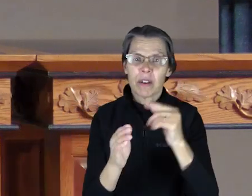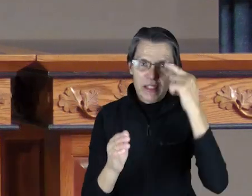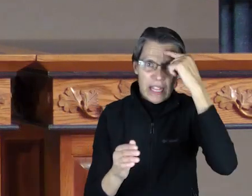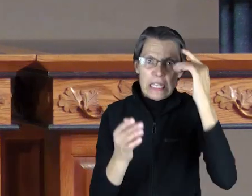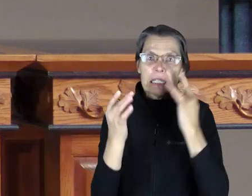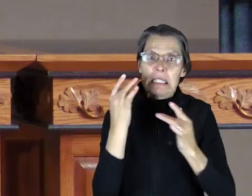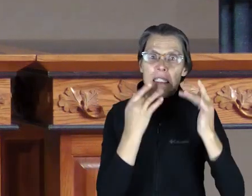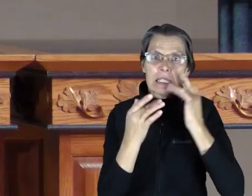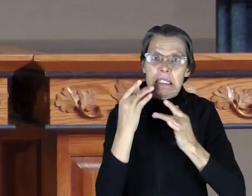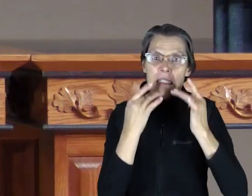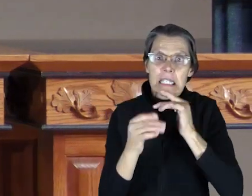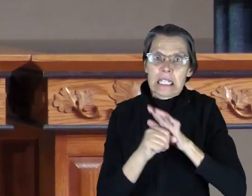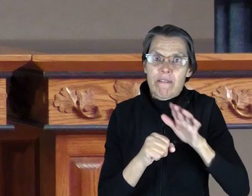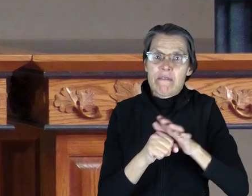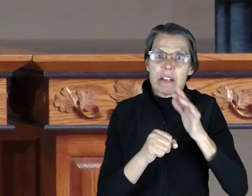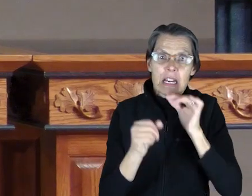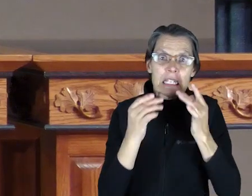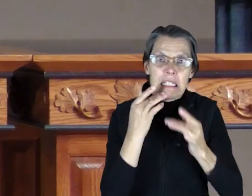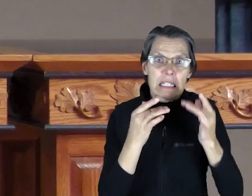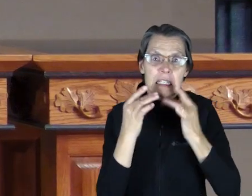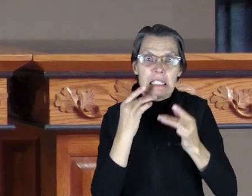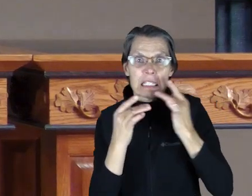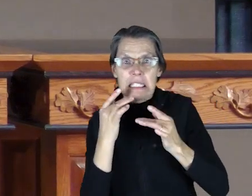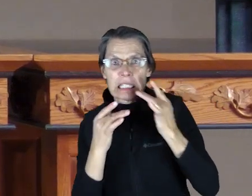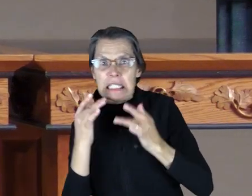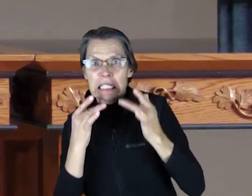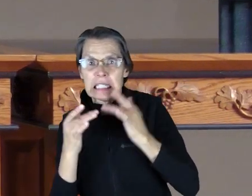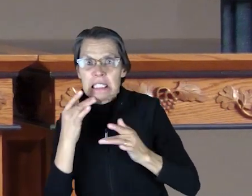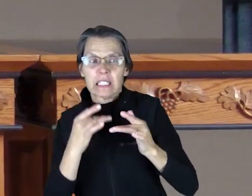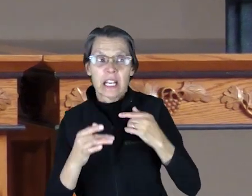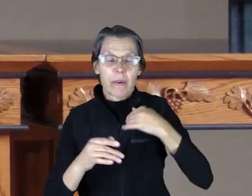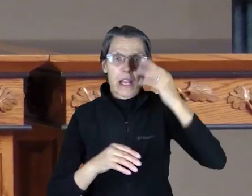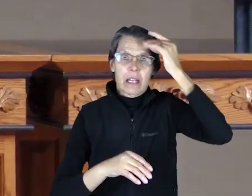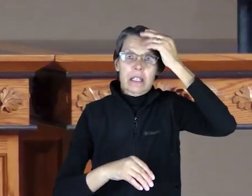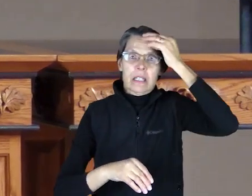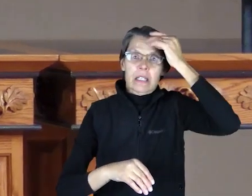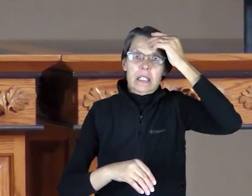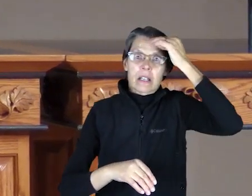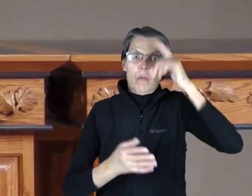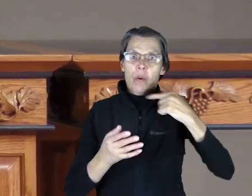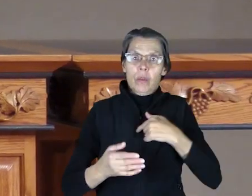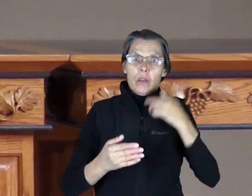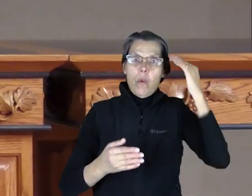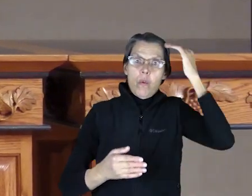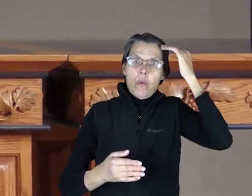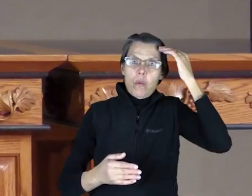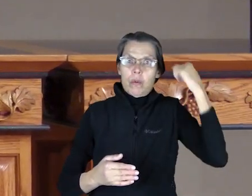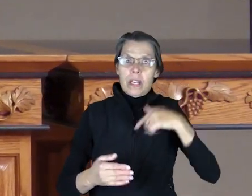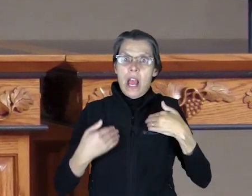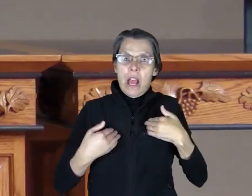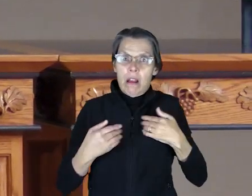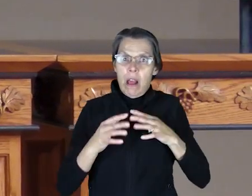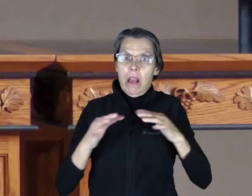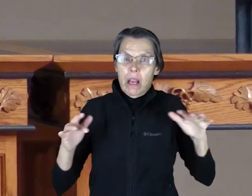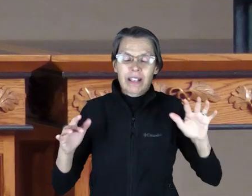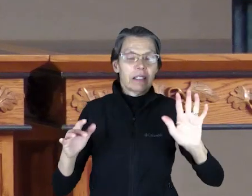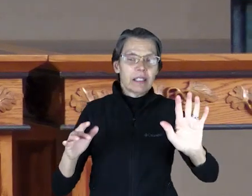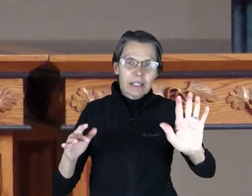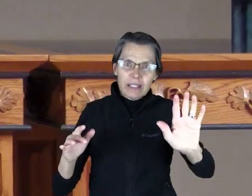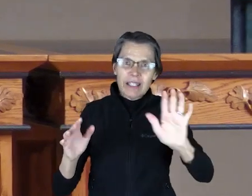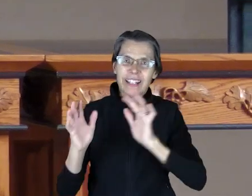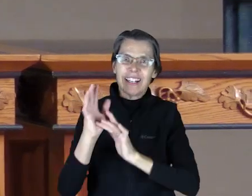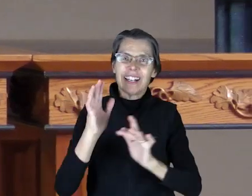We too often tend to invest in a world of scarcity, where there never seems to be enough, and the only thing we can count on are things that we